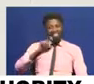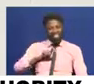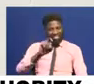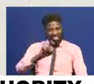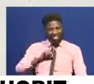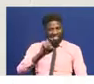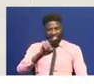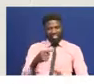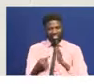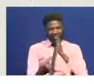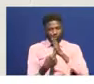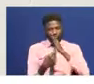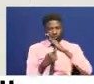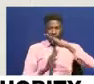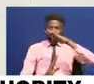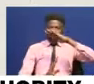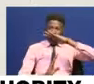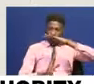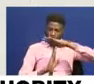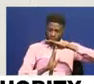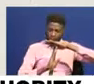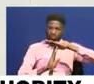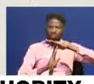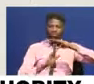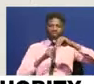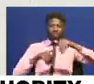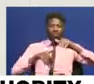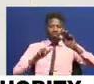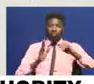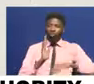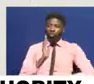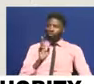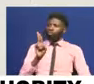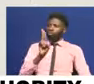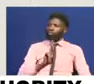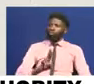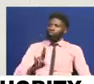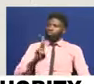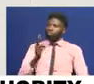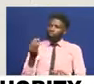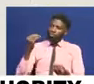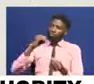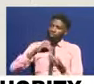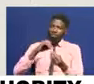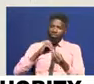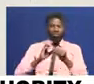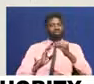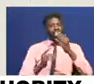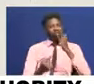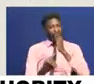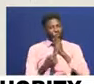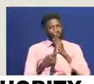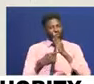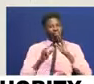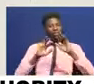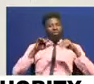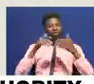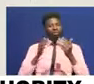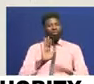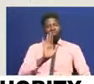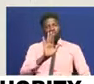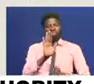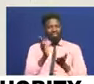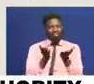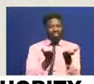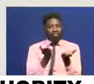handled technologically. So there will be a lot of technological optimization in the way you deal with your services or